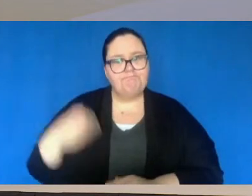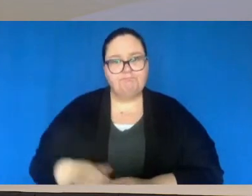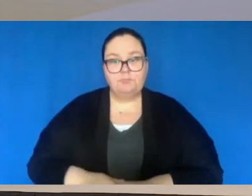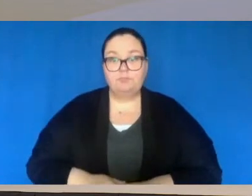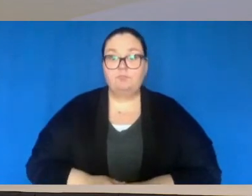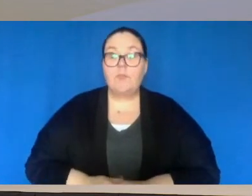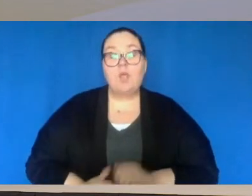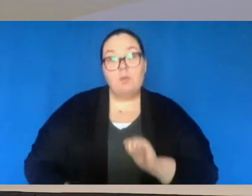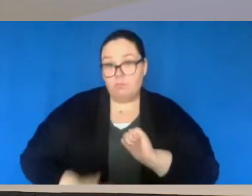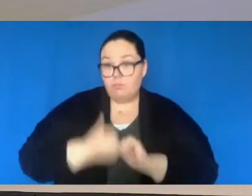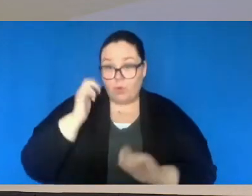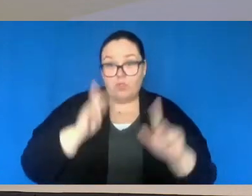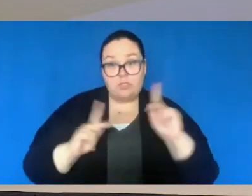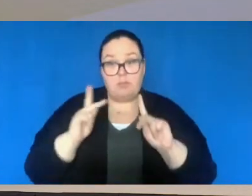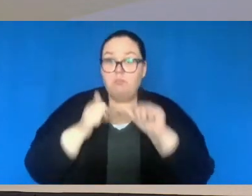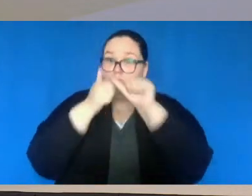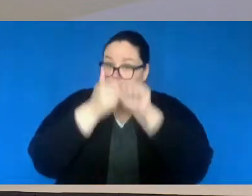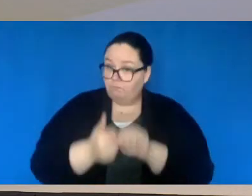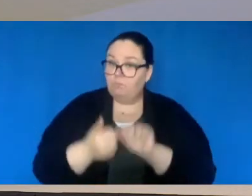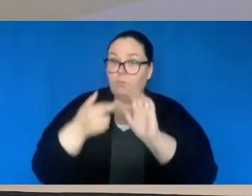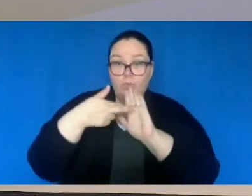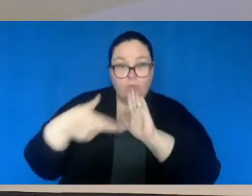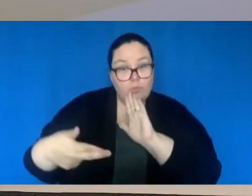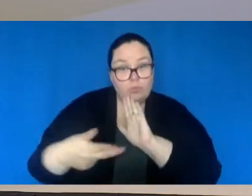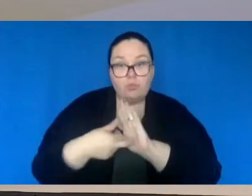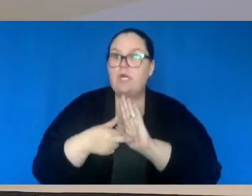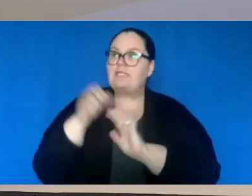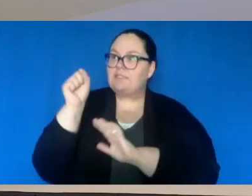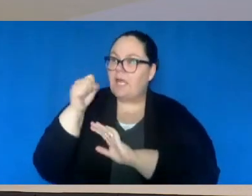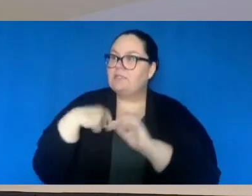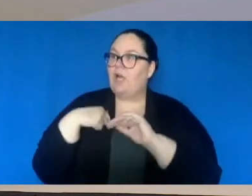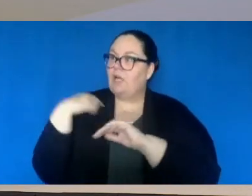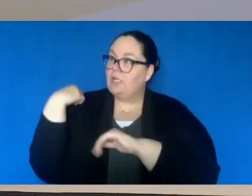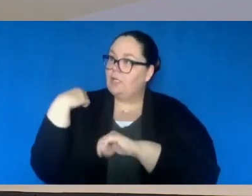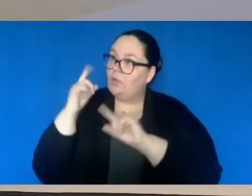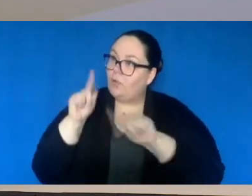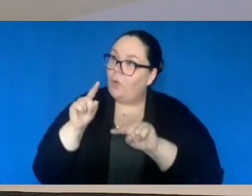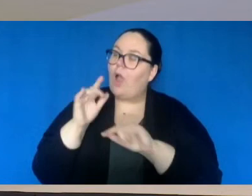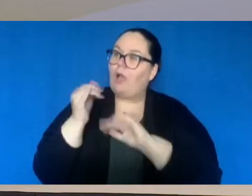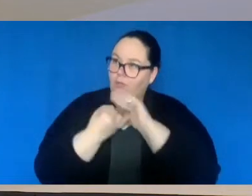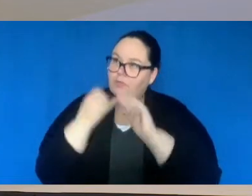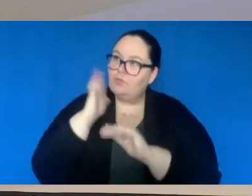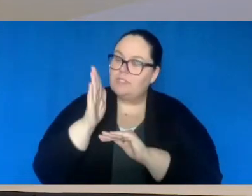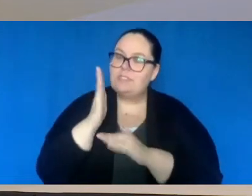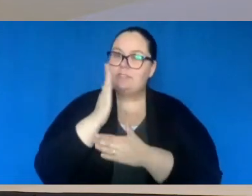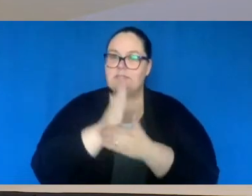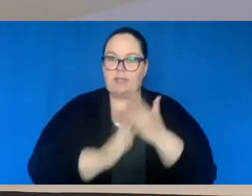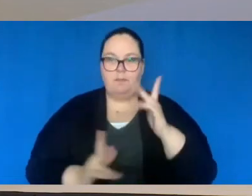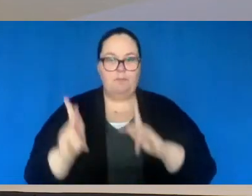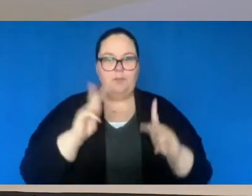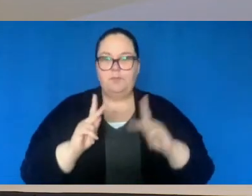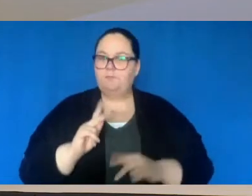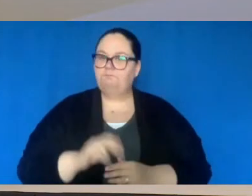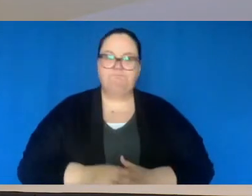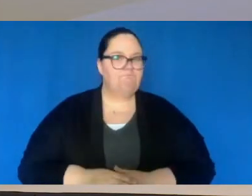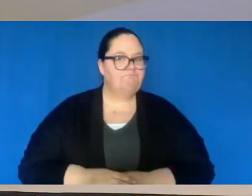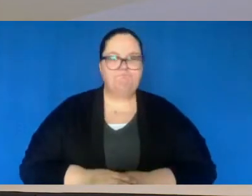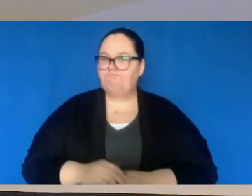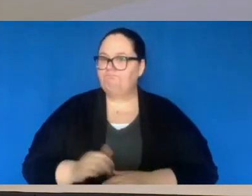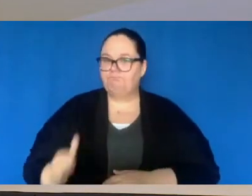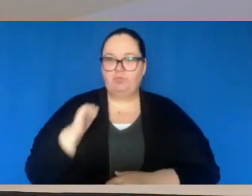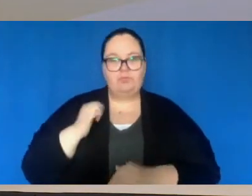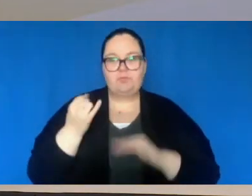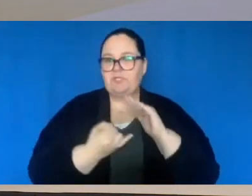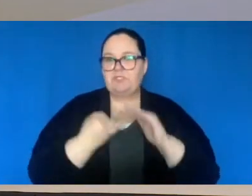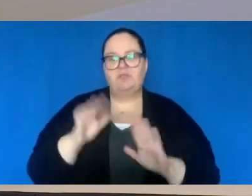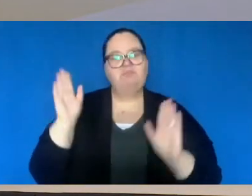people want to do the right thing and follow the self-isolation rules, there are some individuals who do not want to self-isolate because they believe